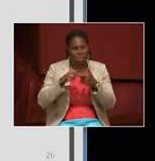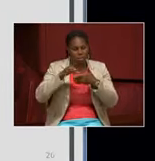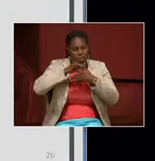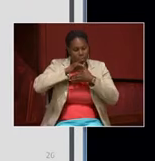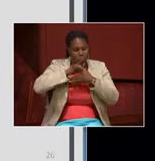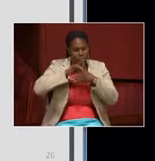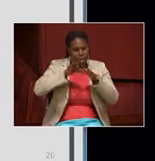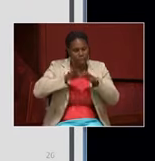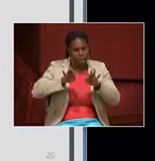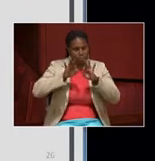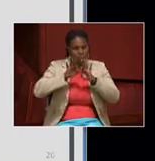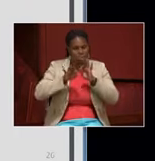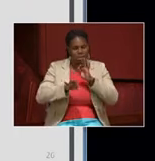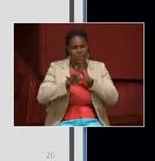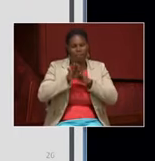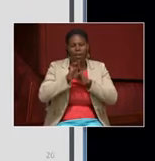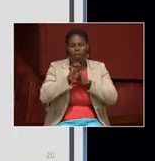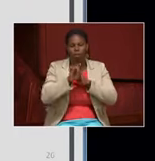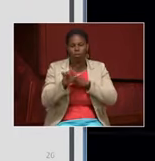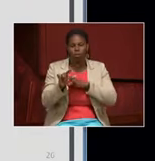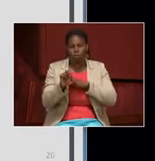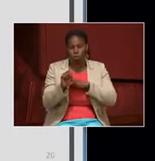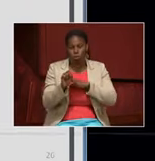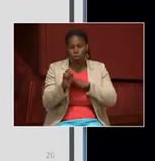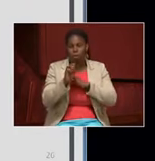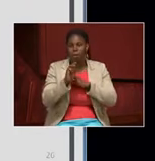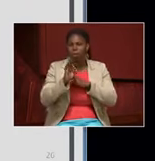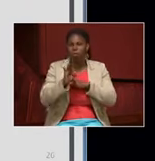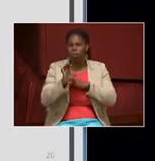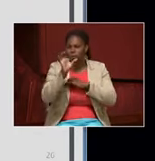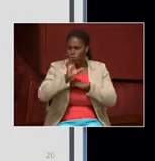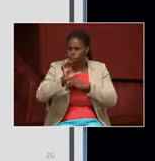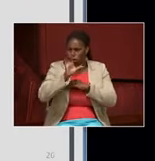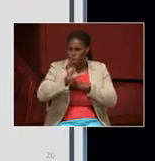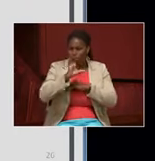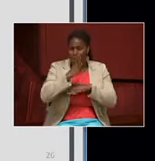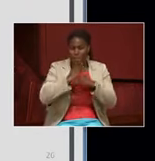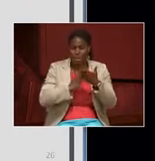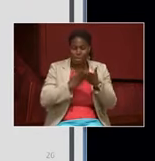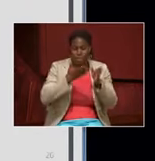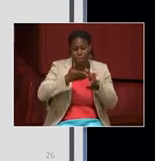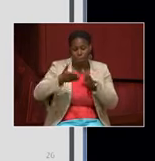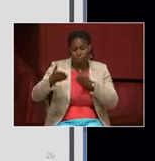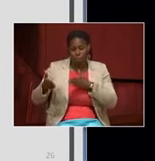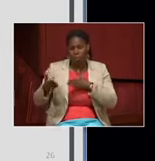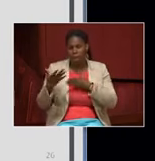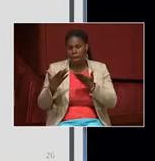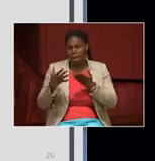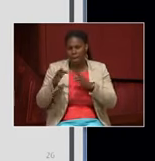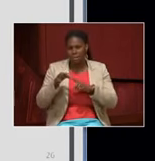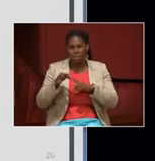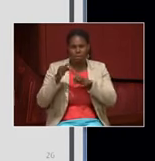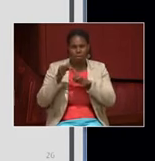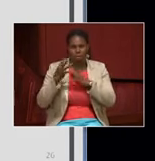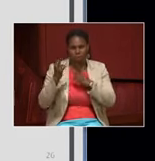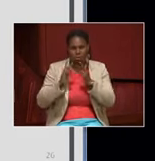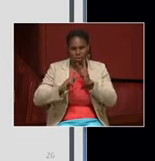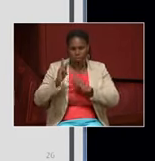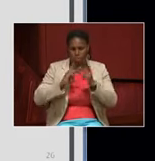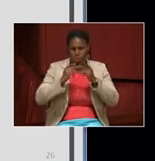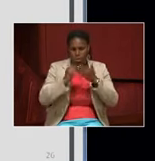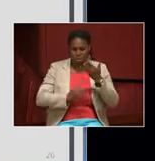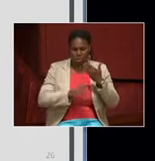is to find your rolls of microfilm that you're looking for. Some of these may be arranged, especially passenger lists, by dates. They